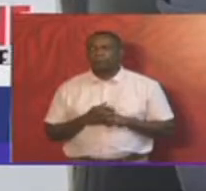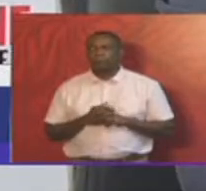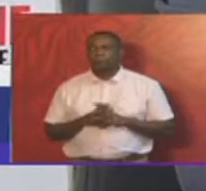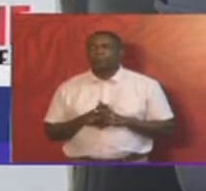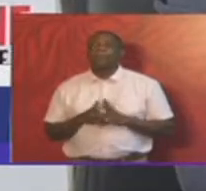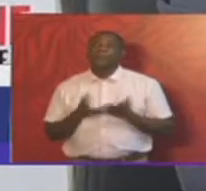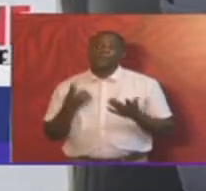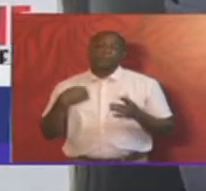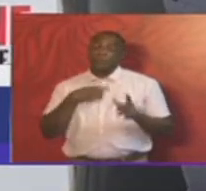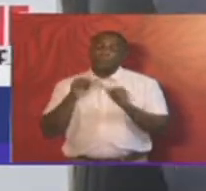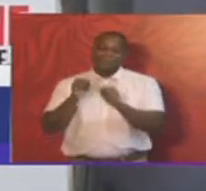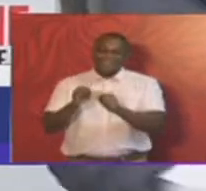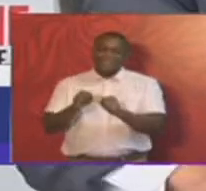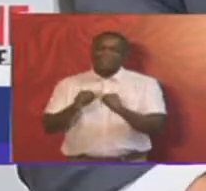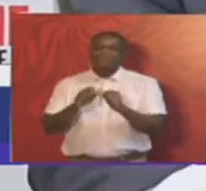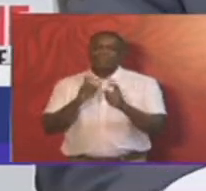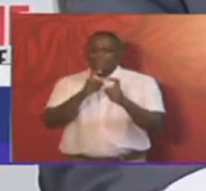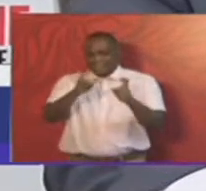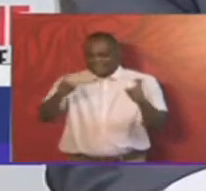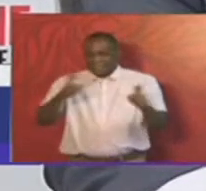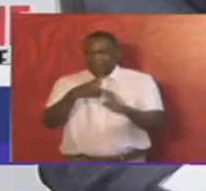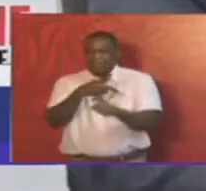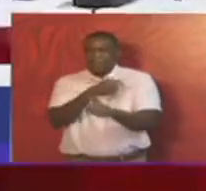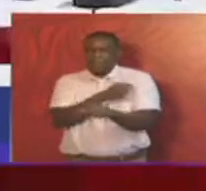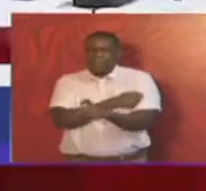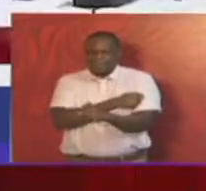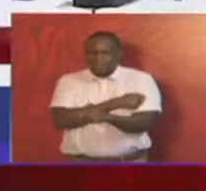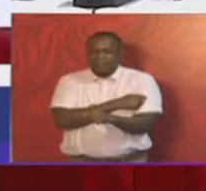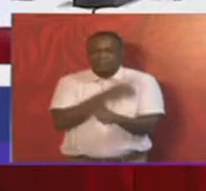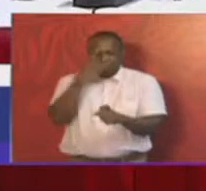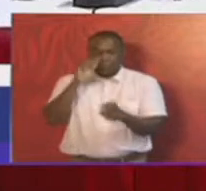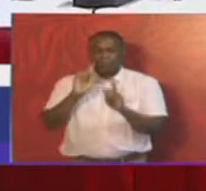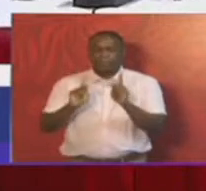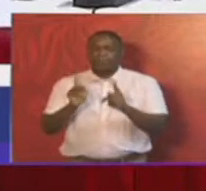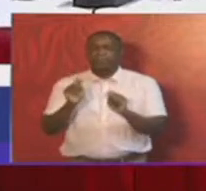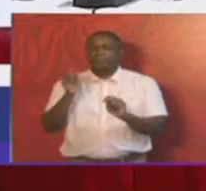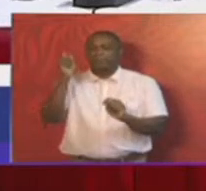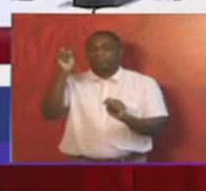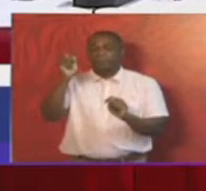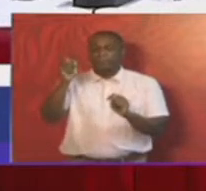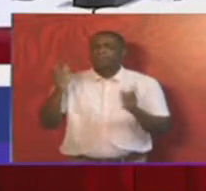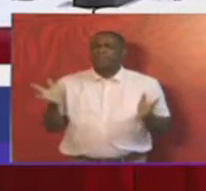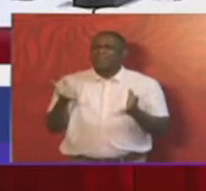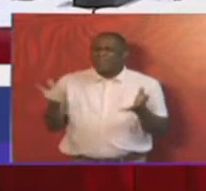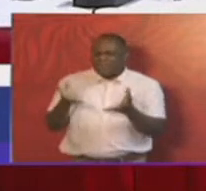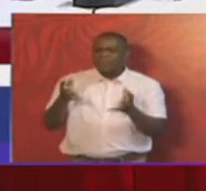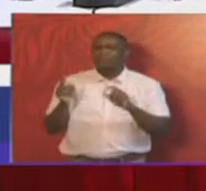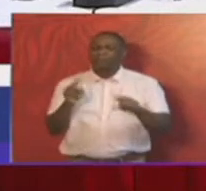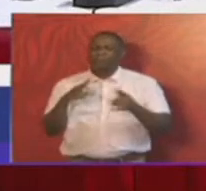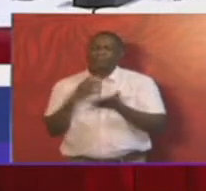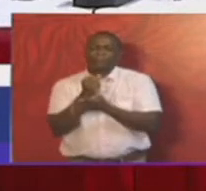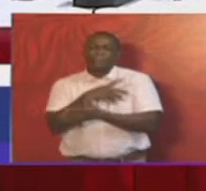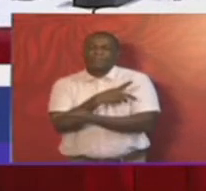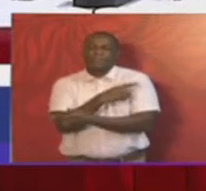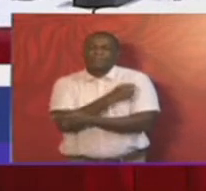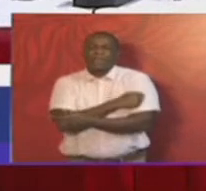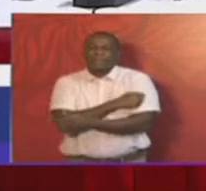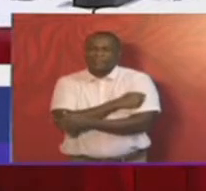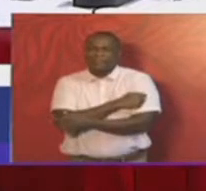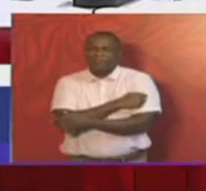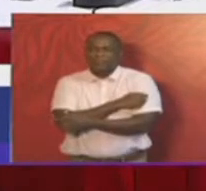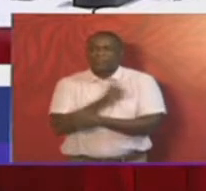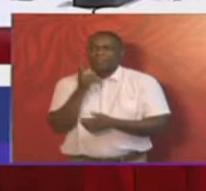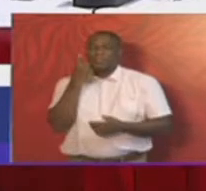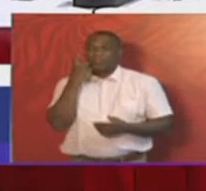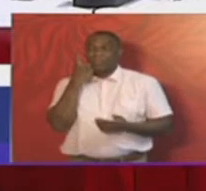Trinidad and Tobago. That's my clinical update for this morning. Thank you, CMO. I now hand you over to Dr. Abdul Richards, who